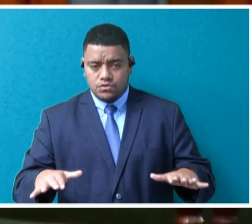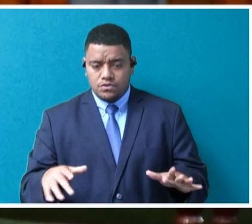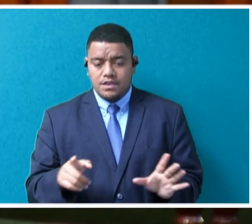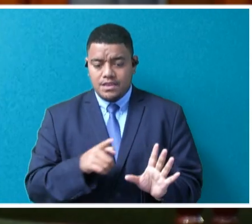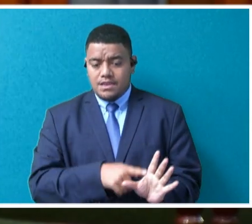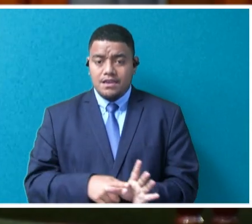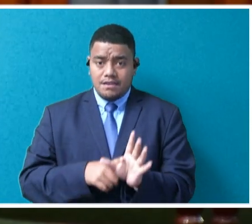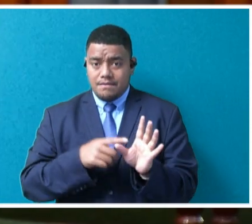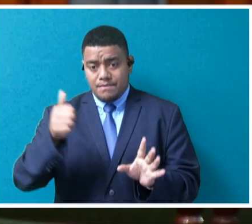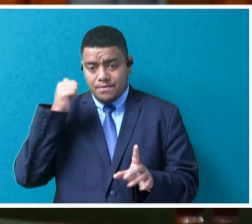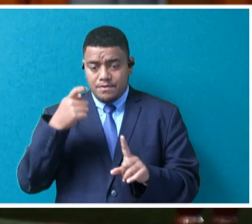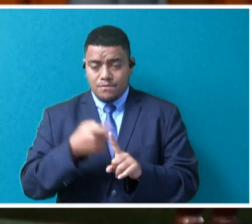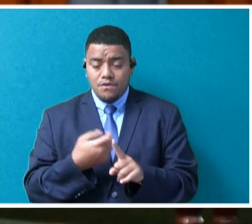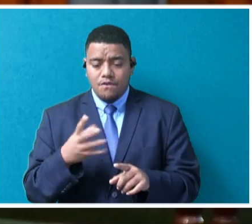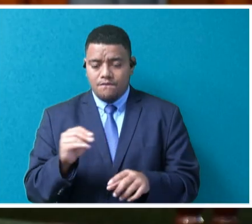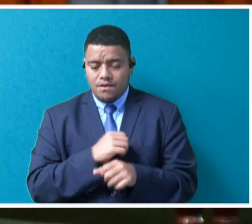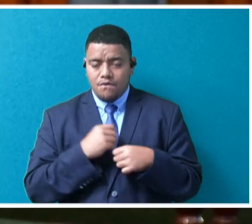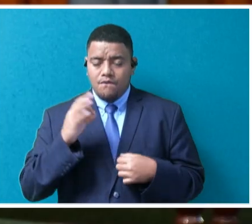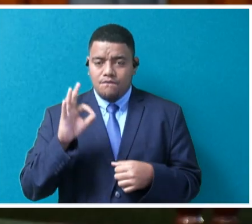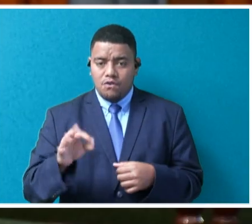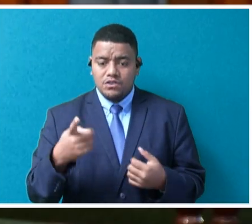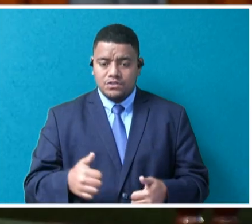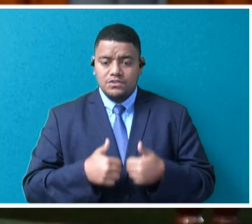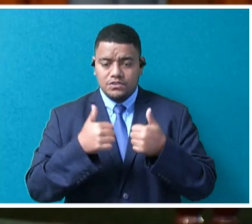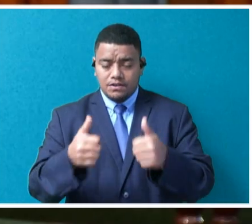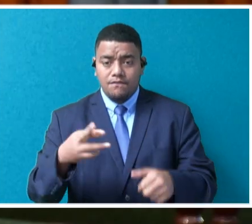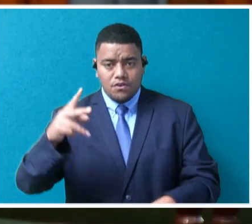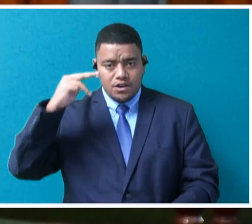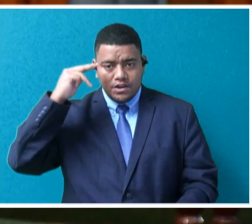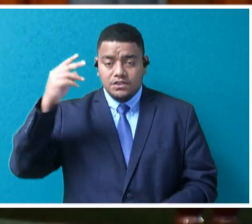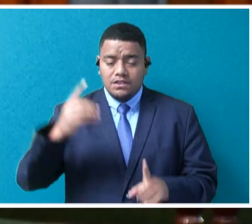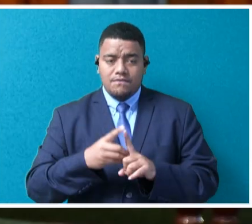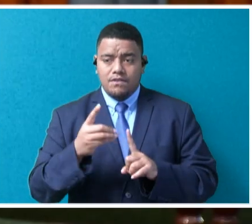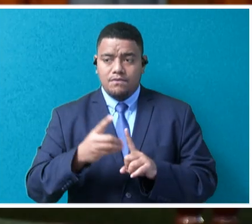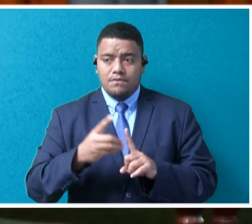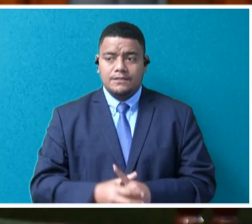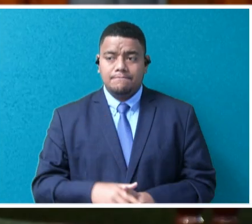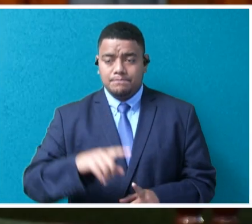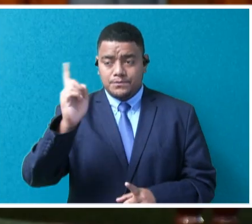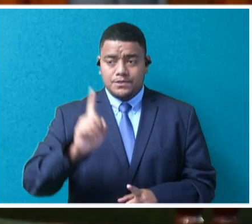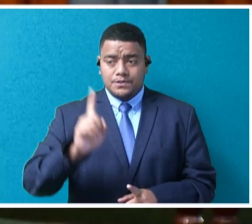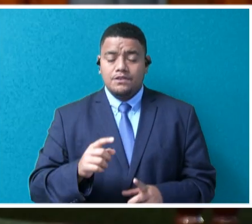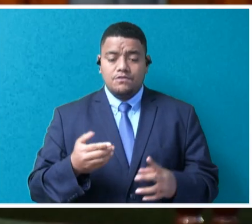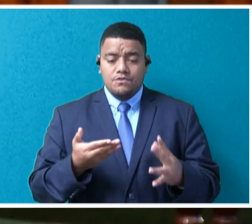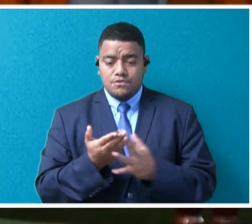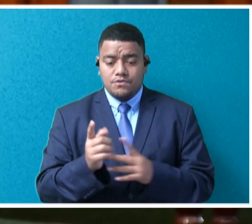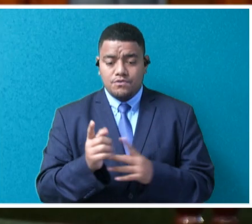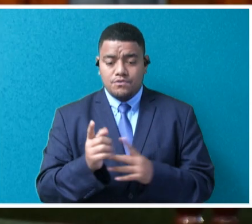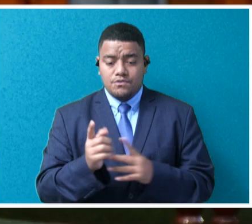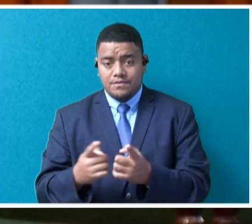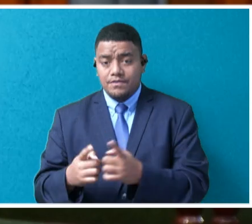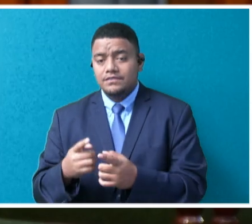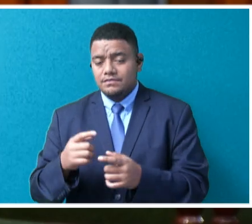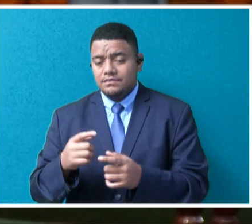backbone of our labor forces and the driving engine for national development. Today, through various mobility and labor